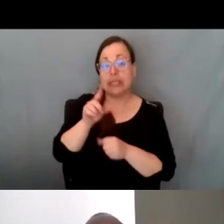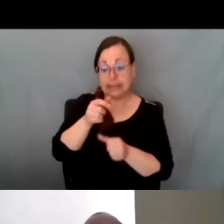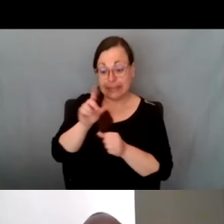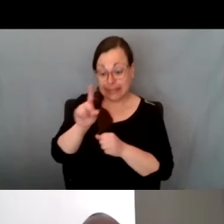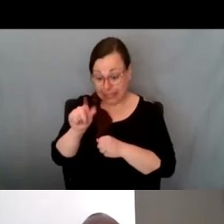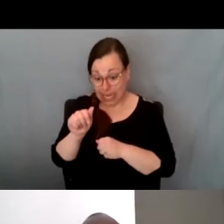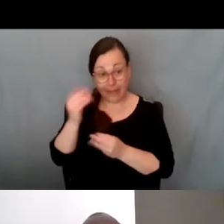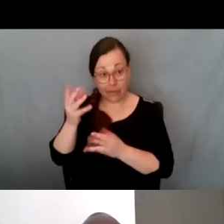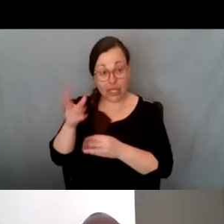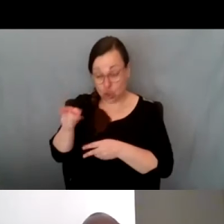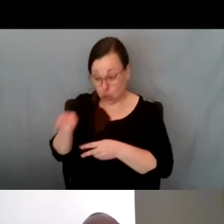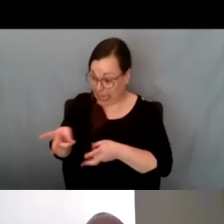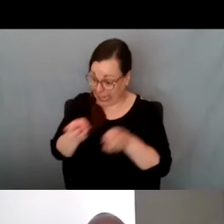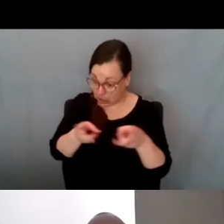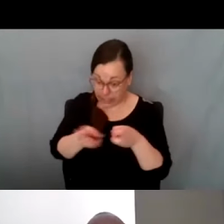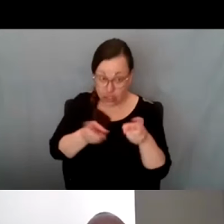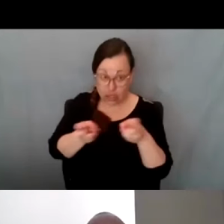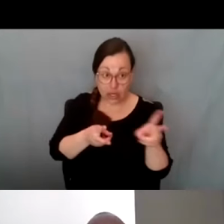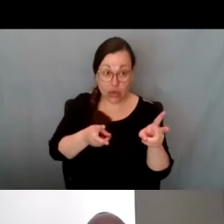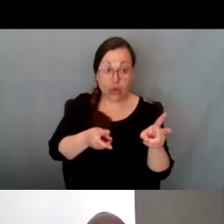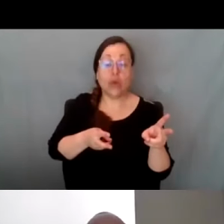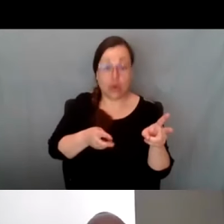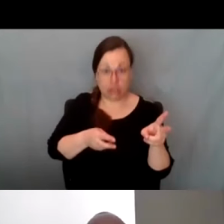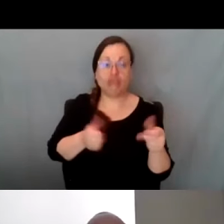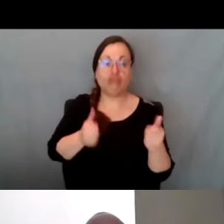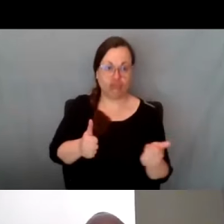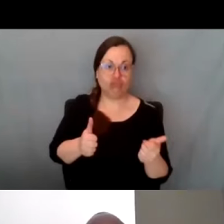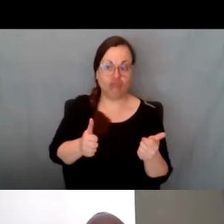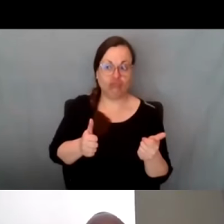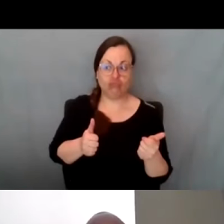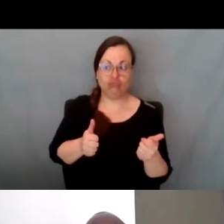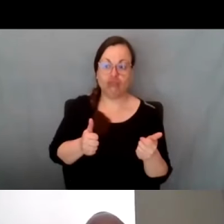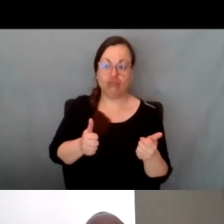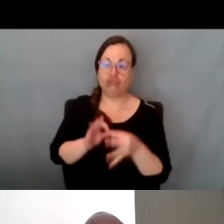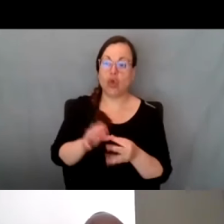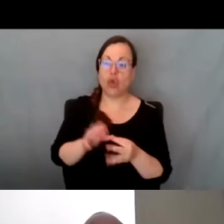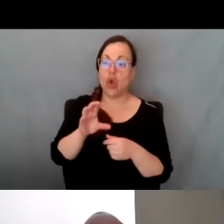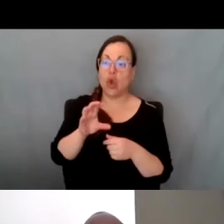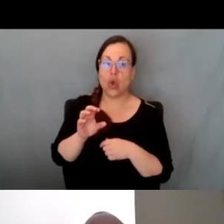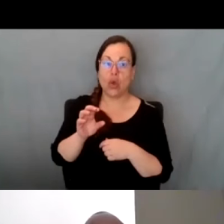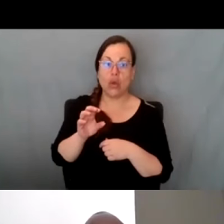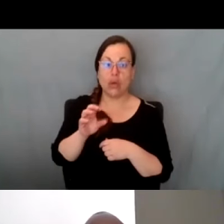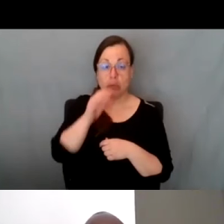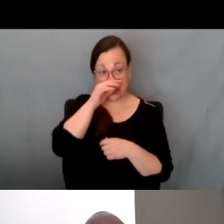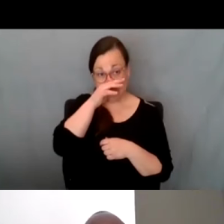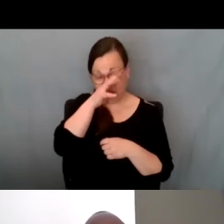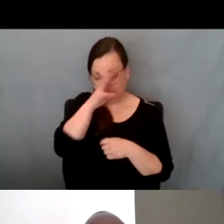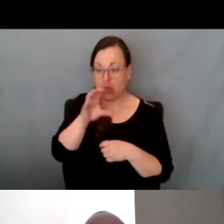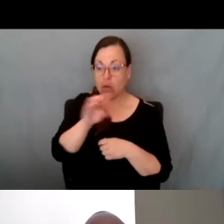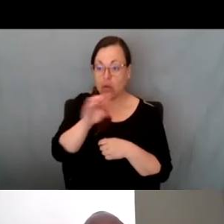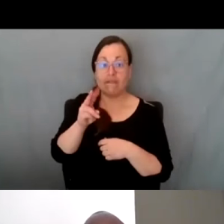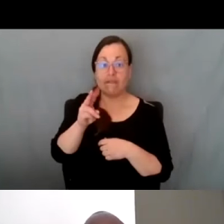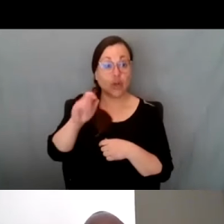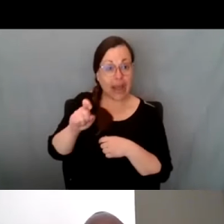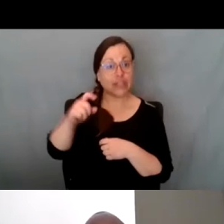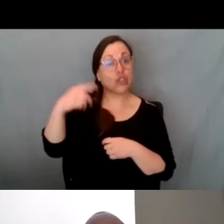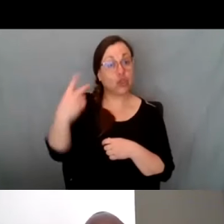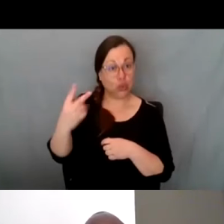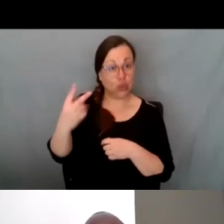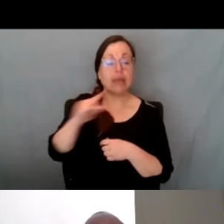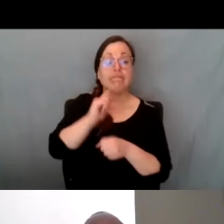are entering in this VIRAT tool, which is a live dashboard, do reflect